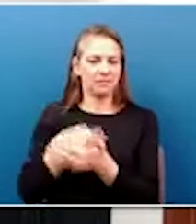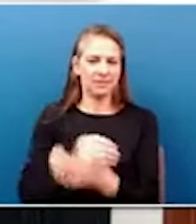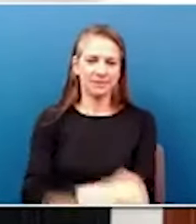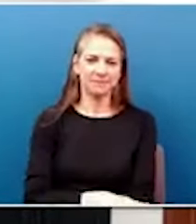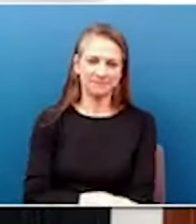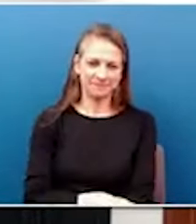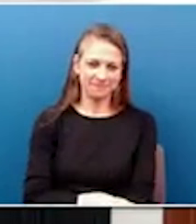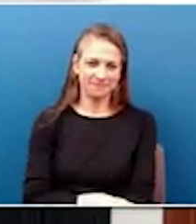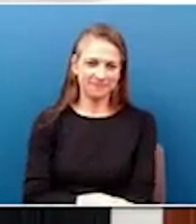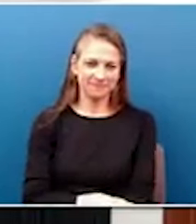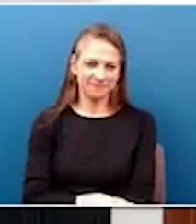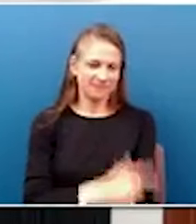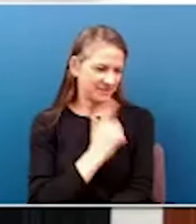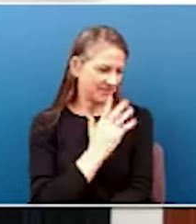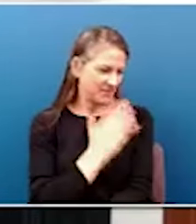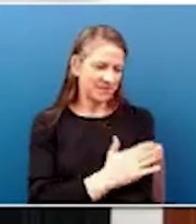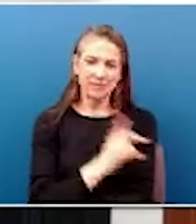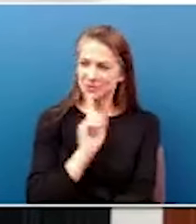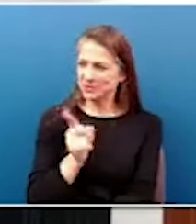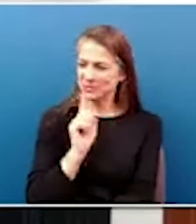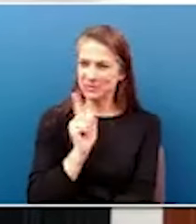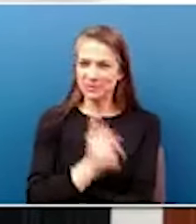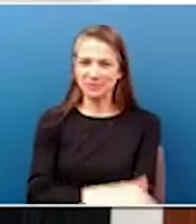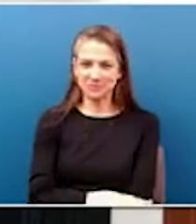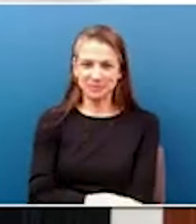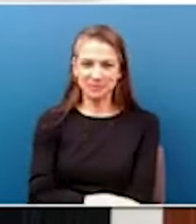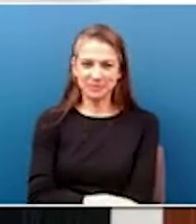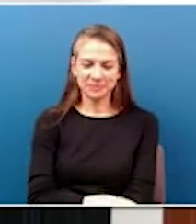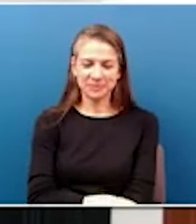Appreciate it so much. Absolutely. Let's step just over here so they can get it.